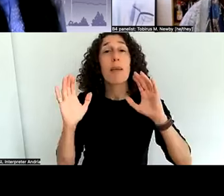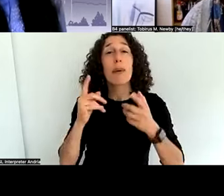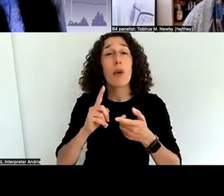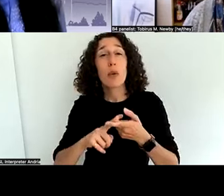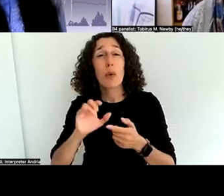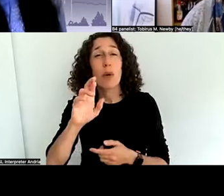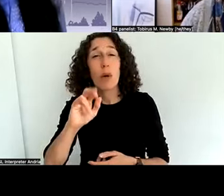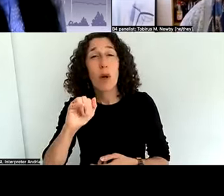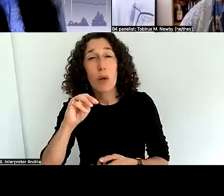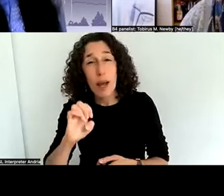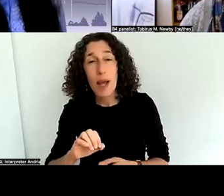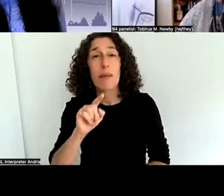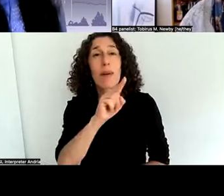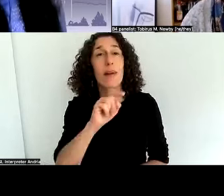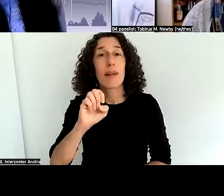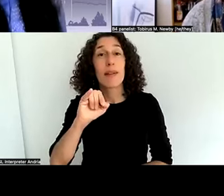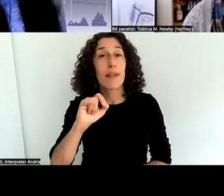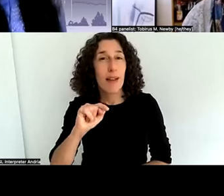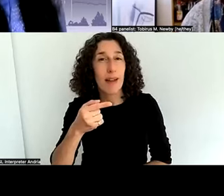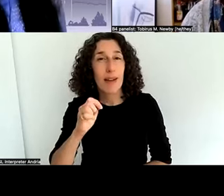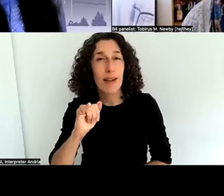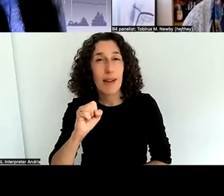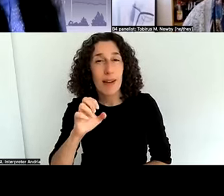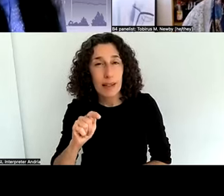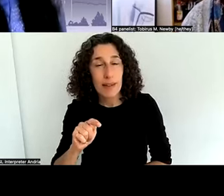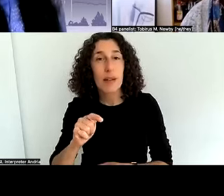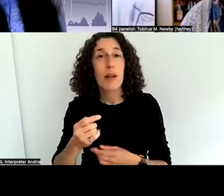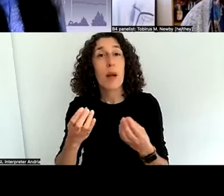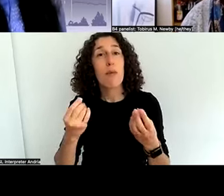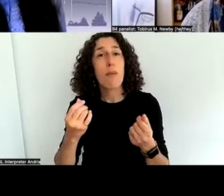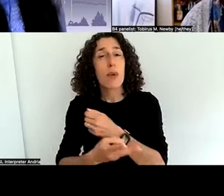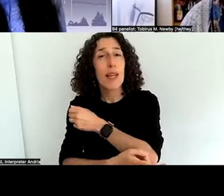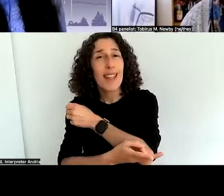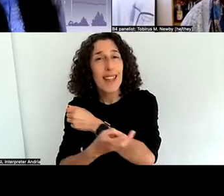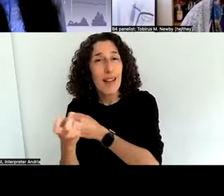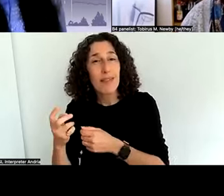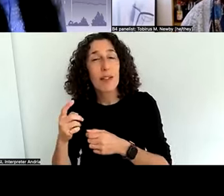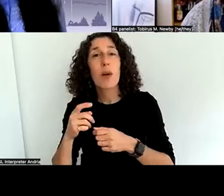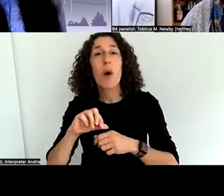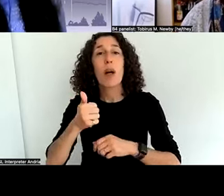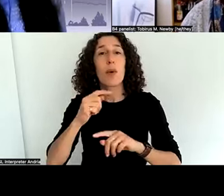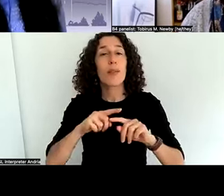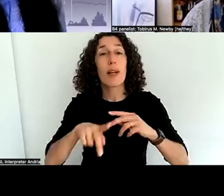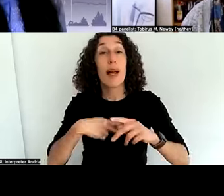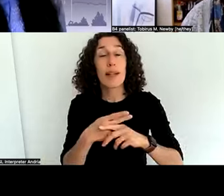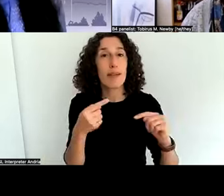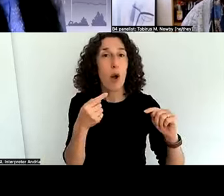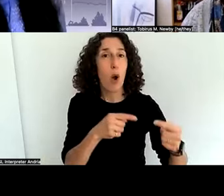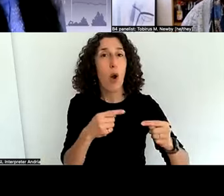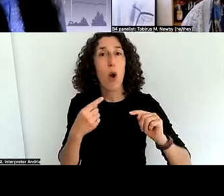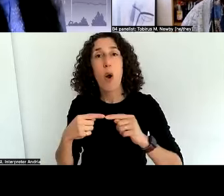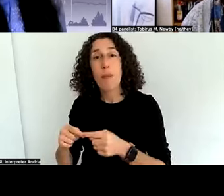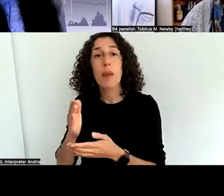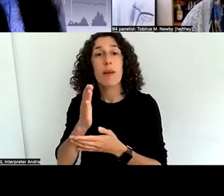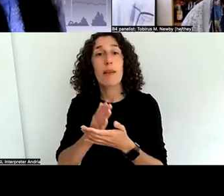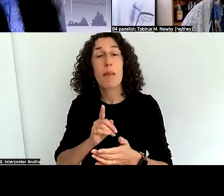theft, but also the forms of harm that aren't necessarily criminalized, or if they are not necessarily